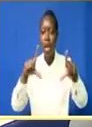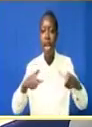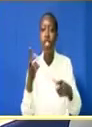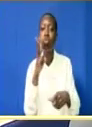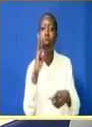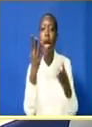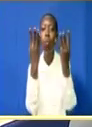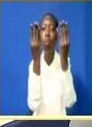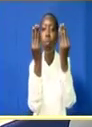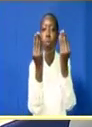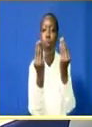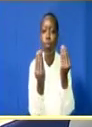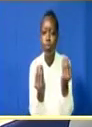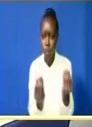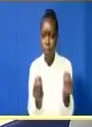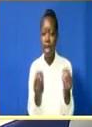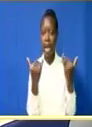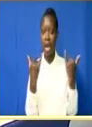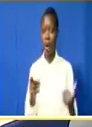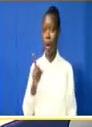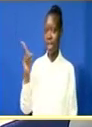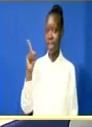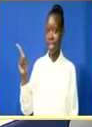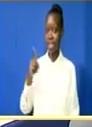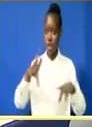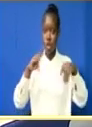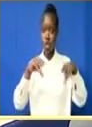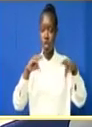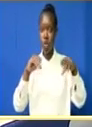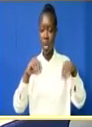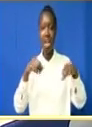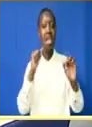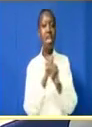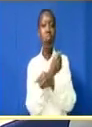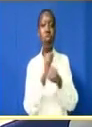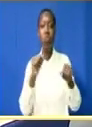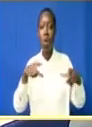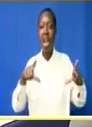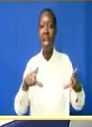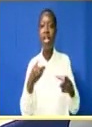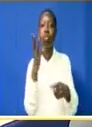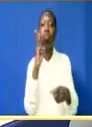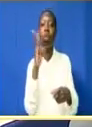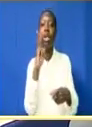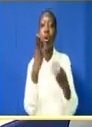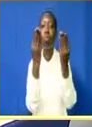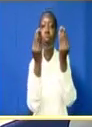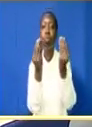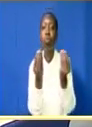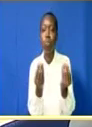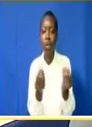So the clay soil does not allow water to pass through. Okay. So it holds the water. Mm. And